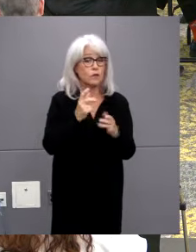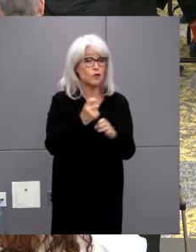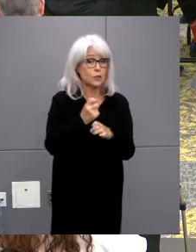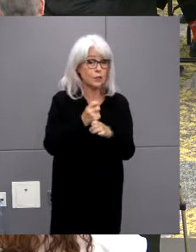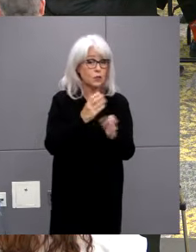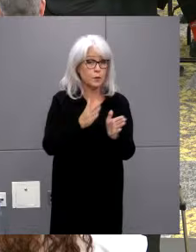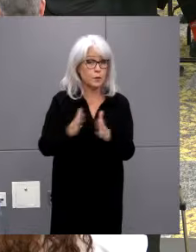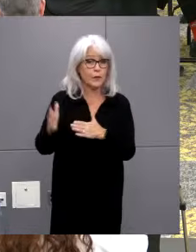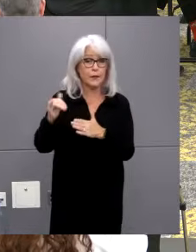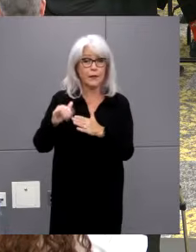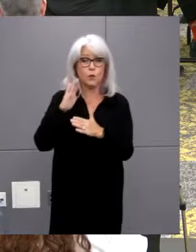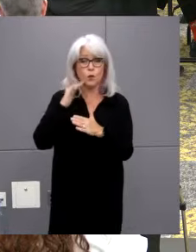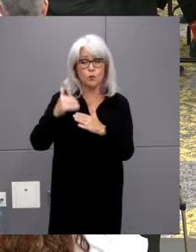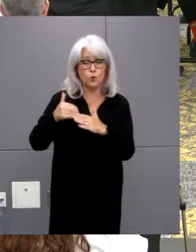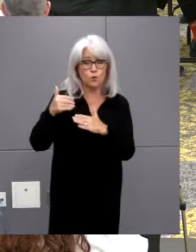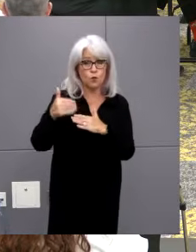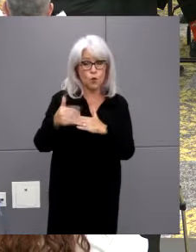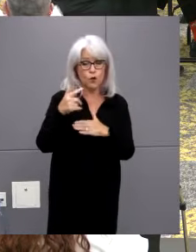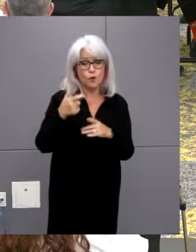the board.